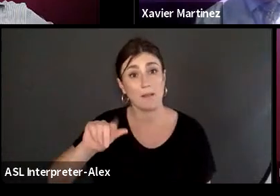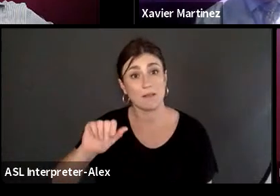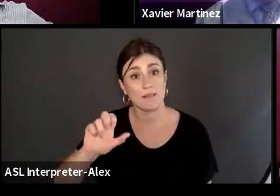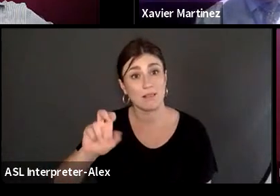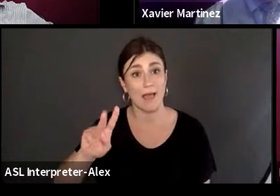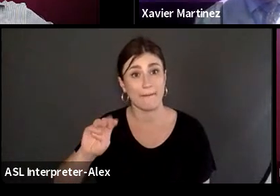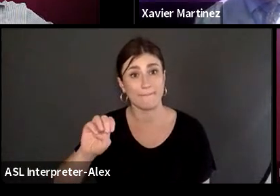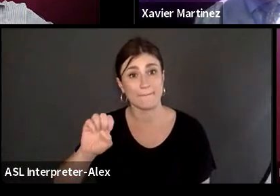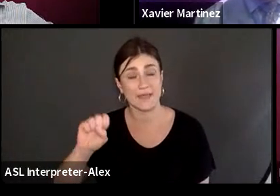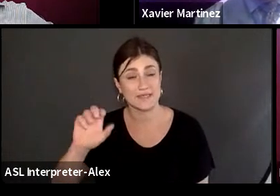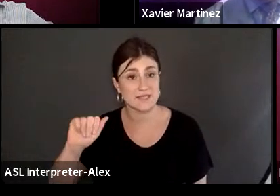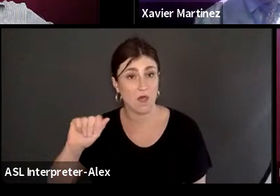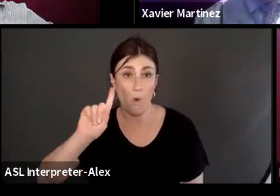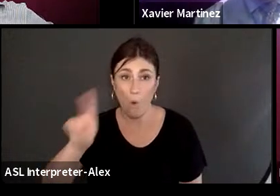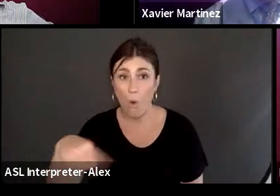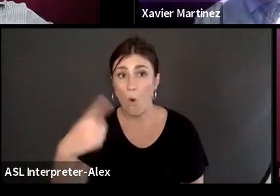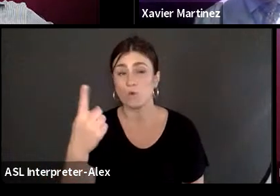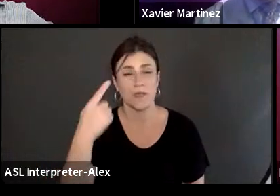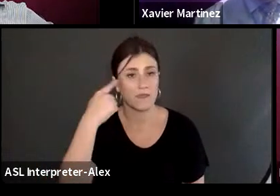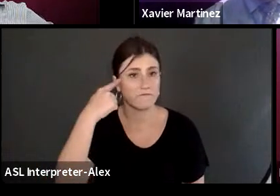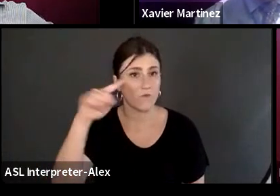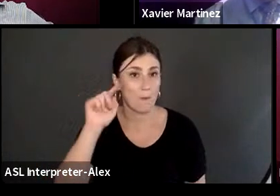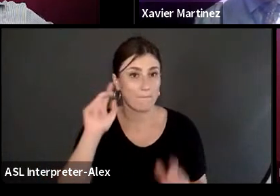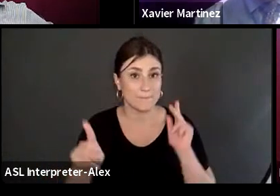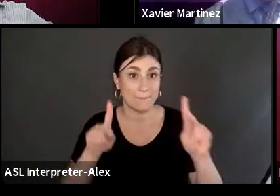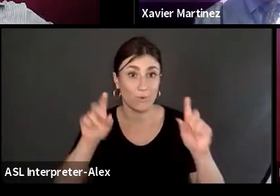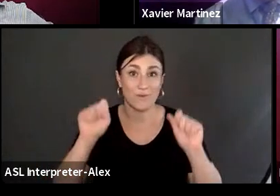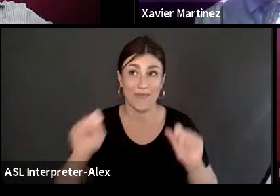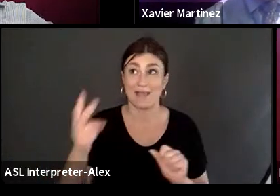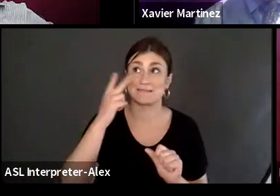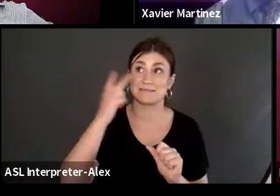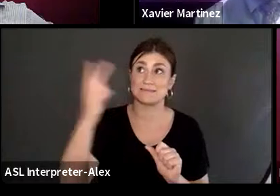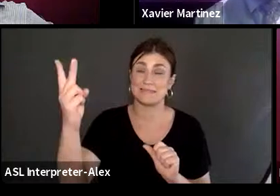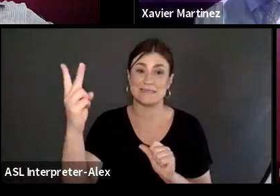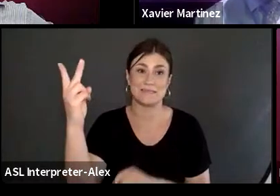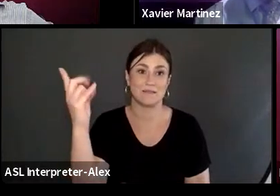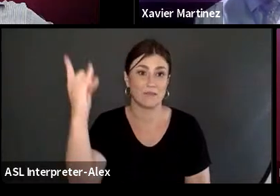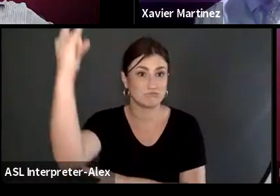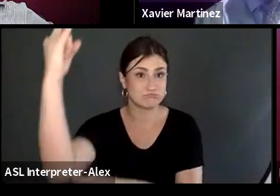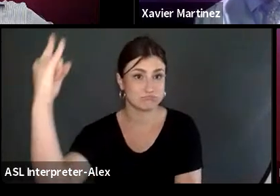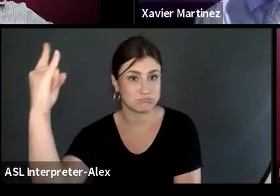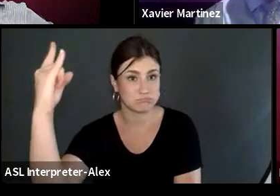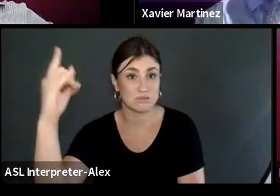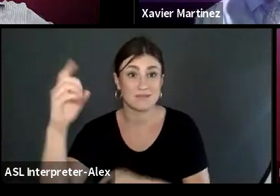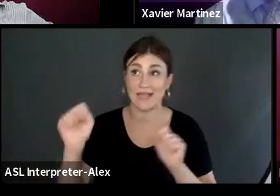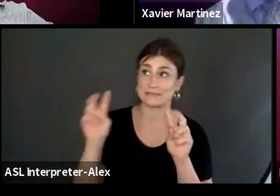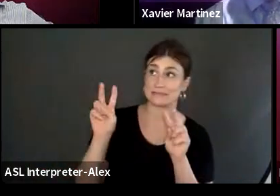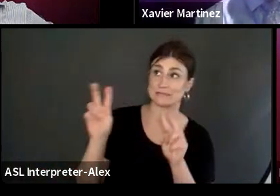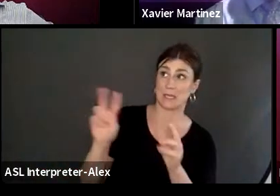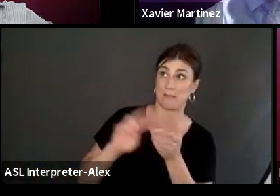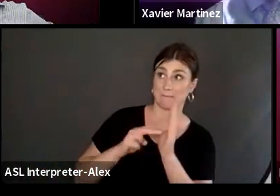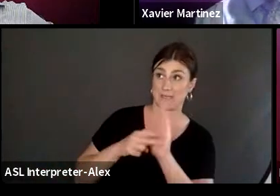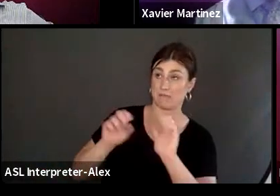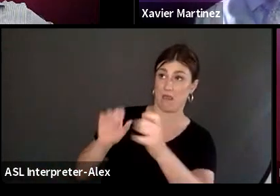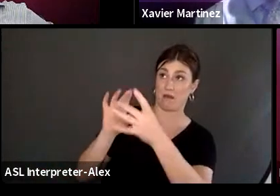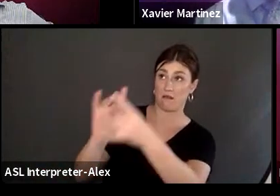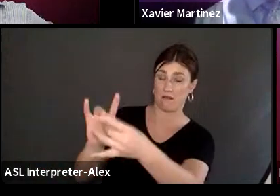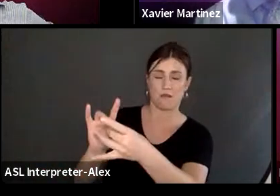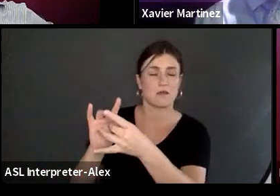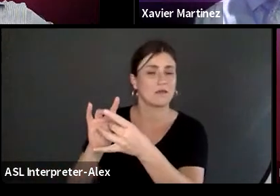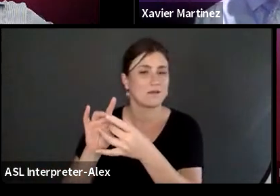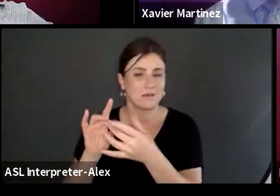towers. Cyber Mesa is limited to serving those folks that can see their tower. With this project, if it gets funded and built out as